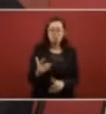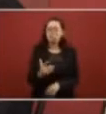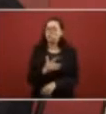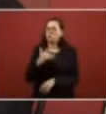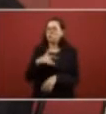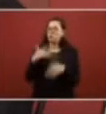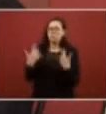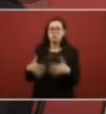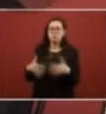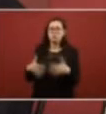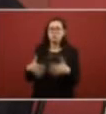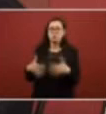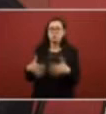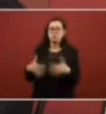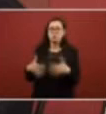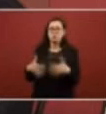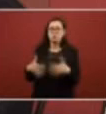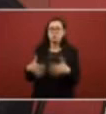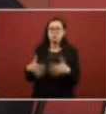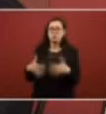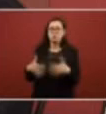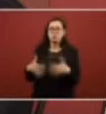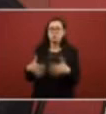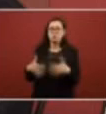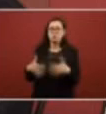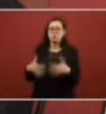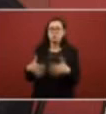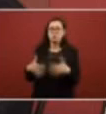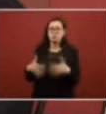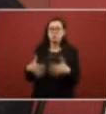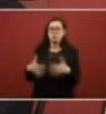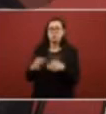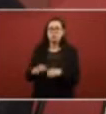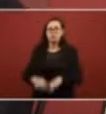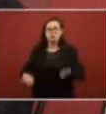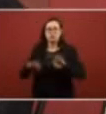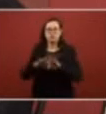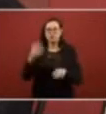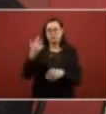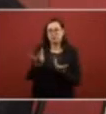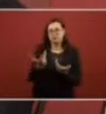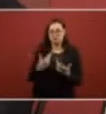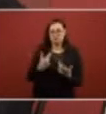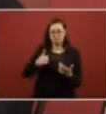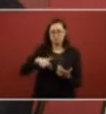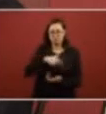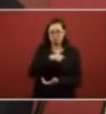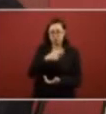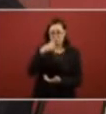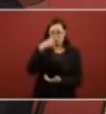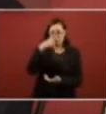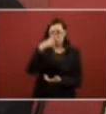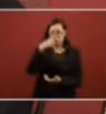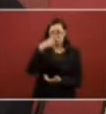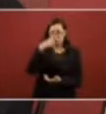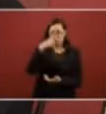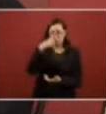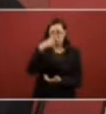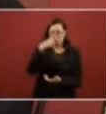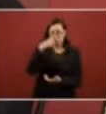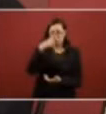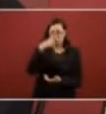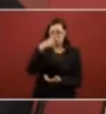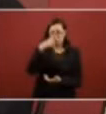mexicana. that of the Mexican thesis. Un otro país lo planteó en la cumbre.